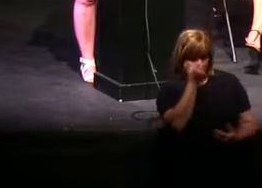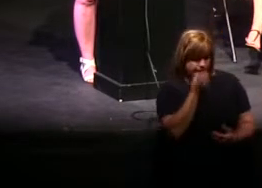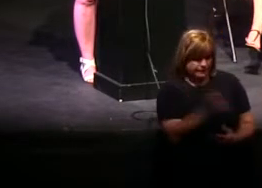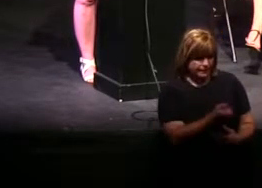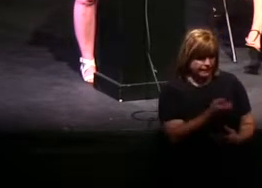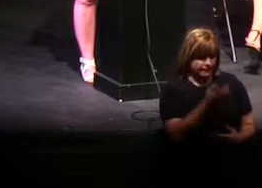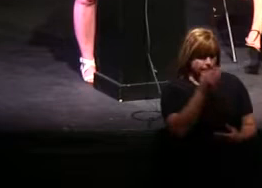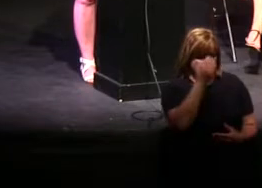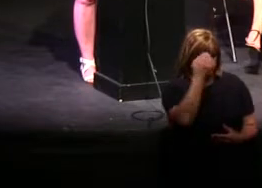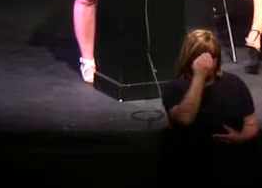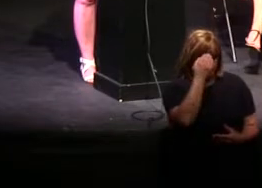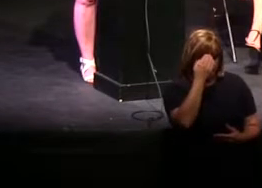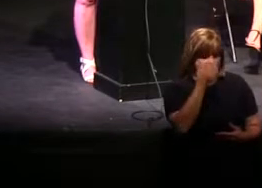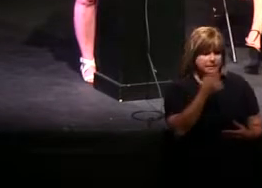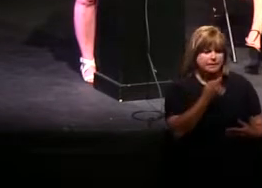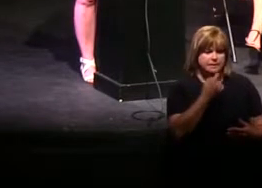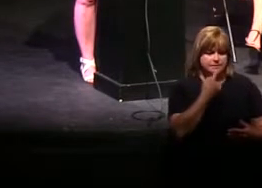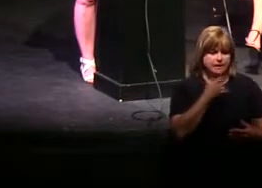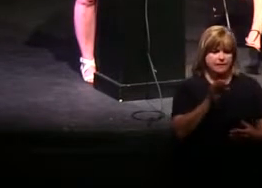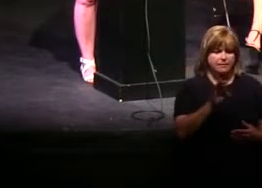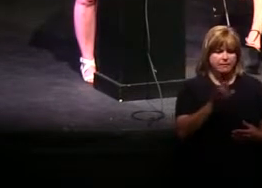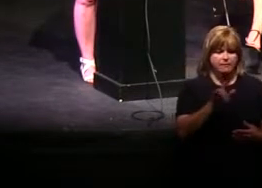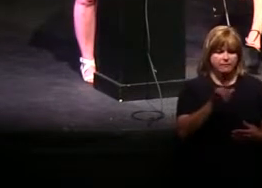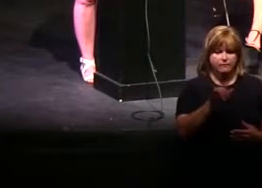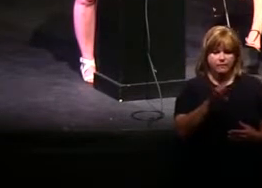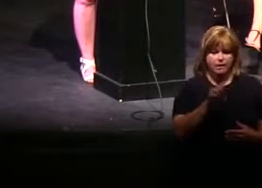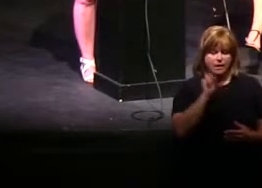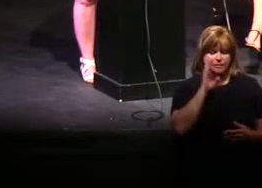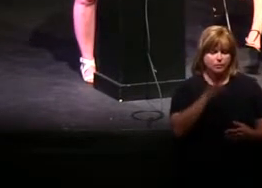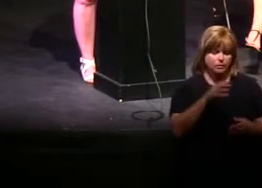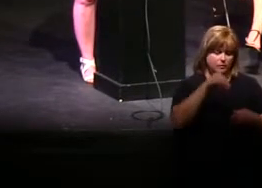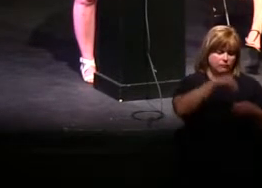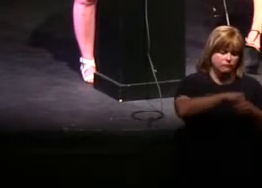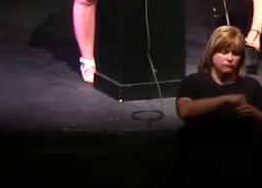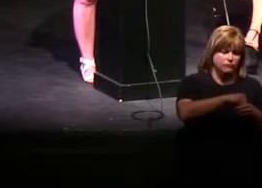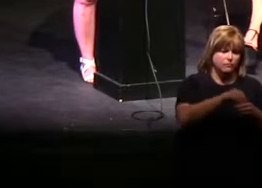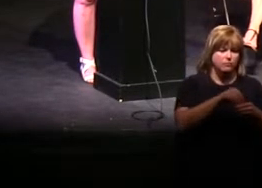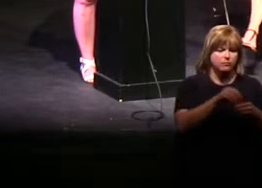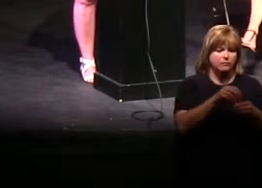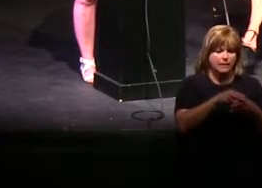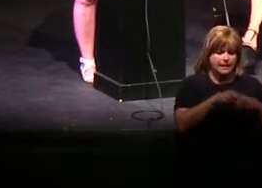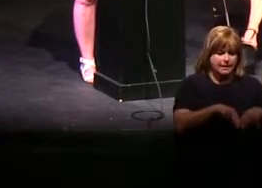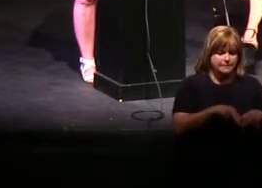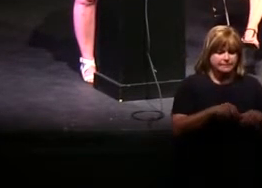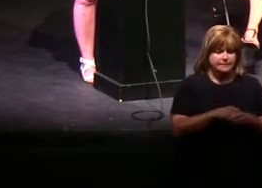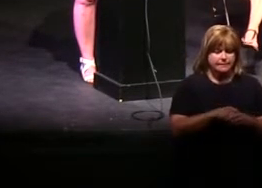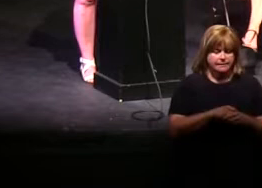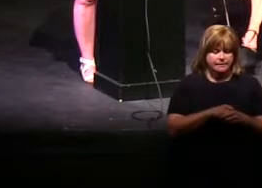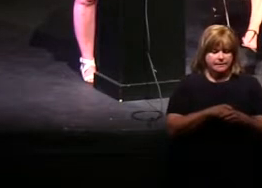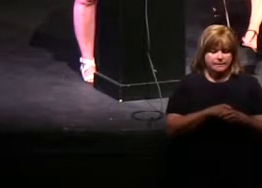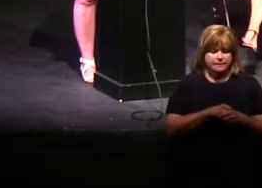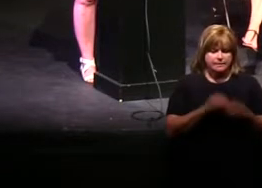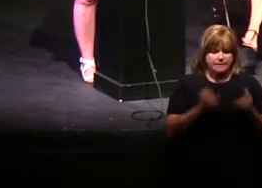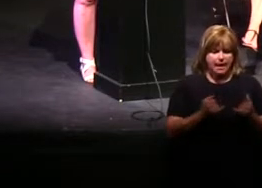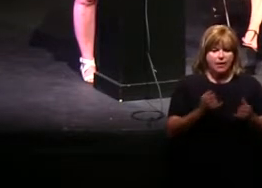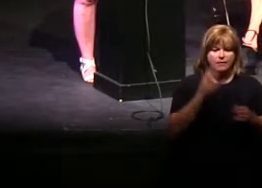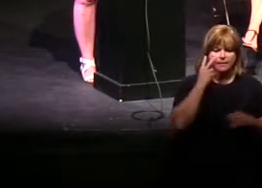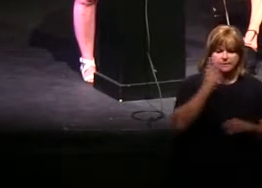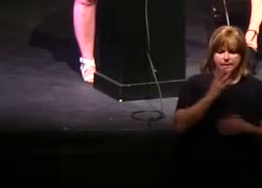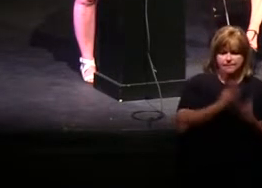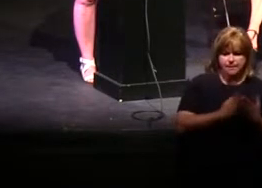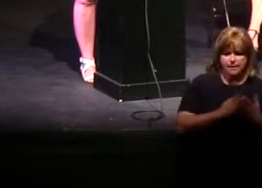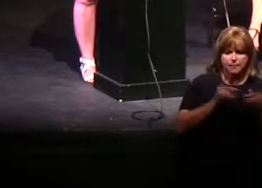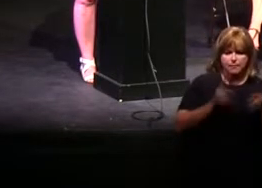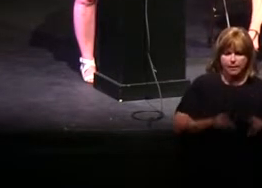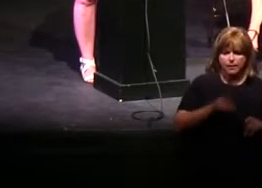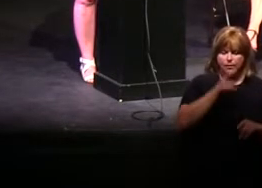will blow it," and instructed him on how to care for the bear. Now he saw her as someone who was vital to his survival in